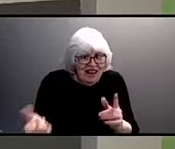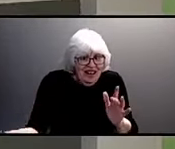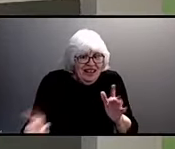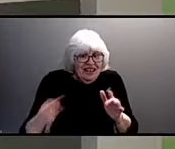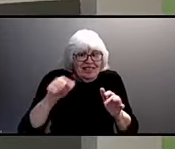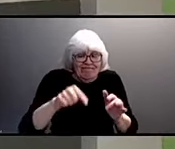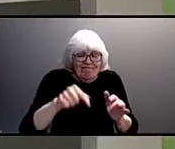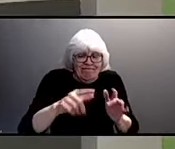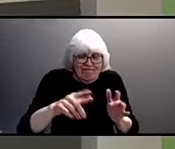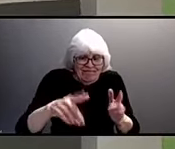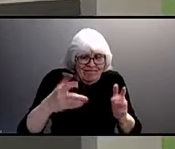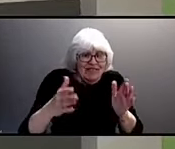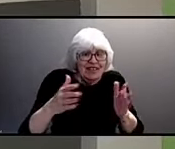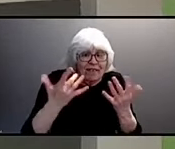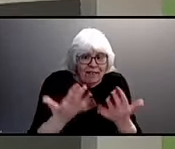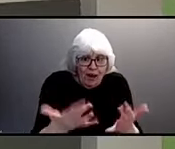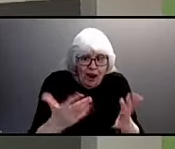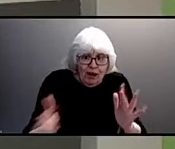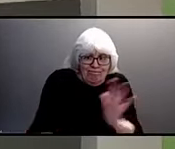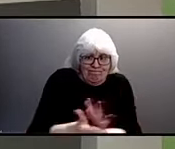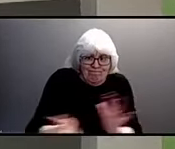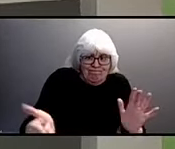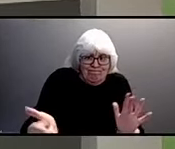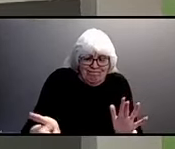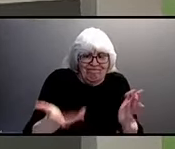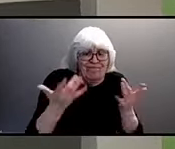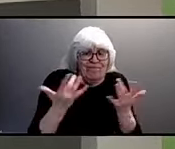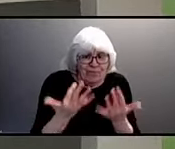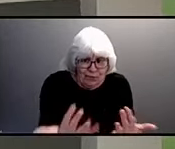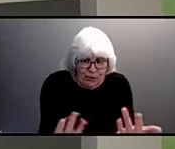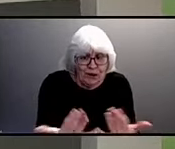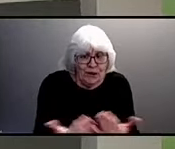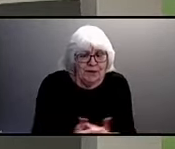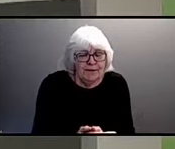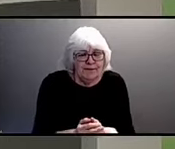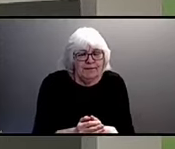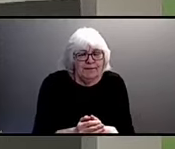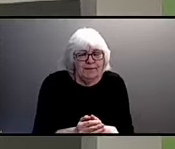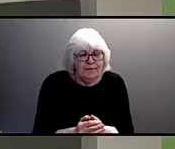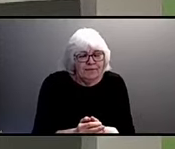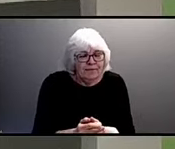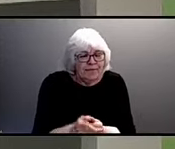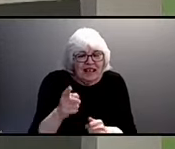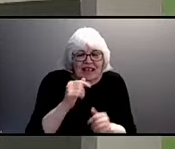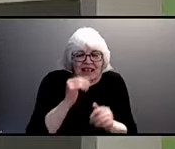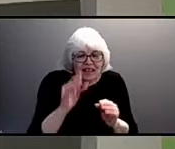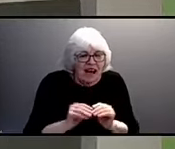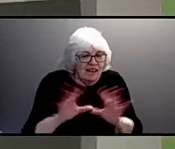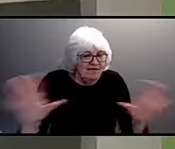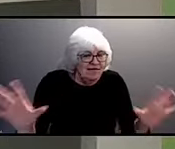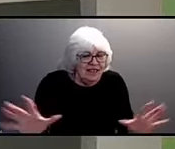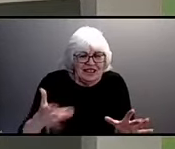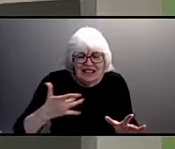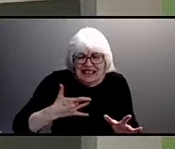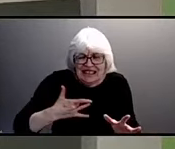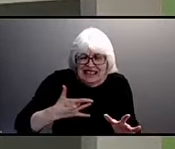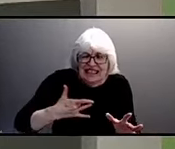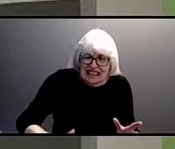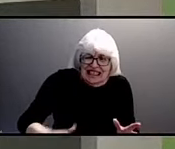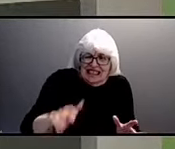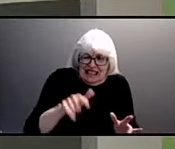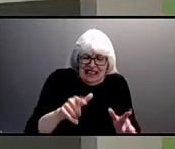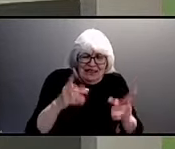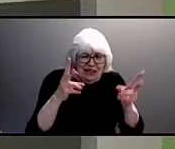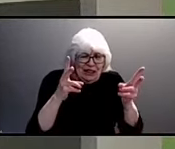illegal burns. So obviously this is a sensitive subject right now, and rightly so. So we are